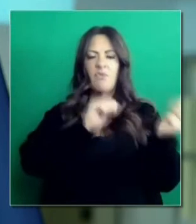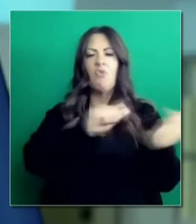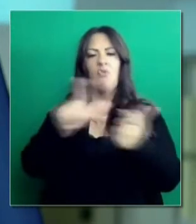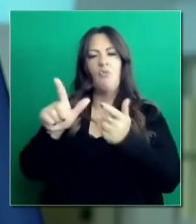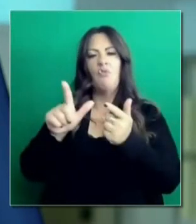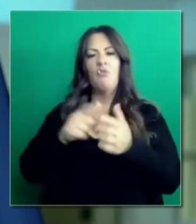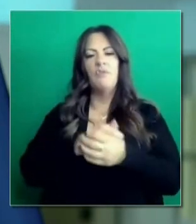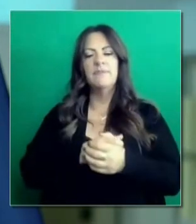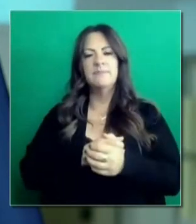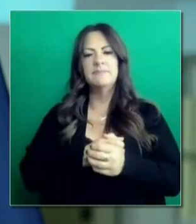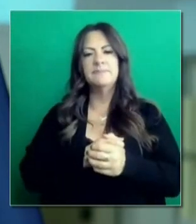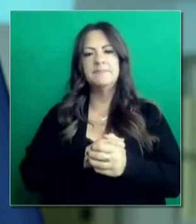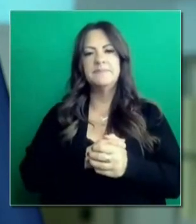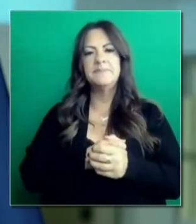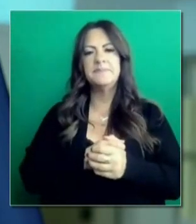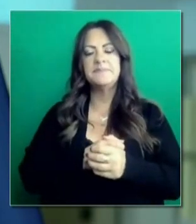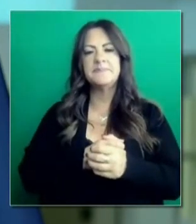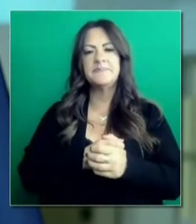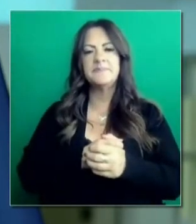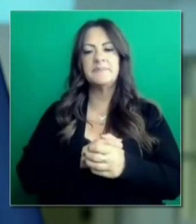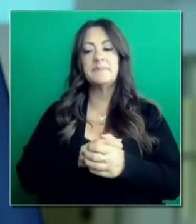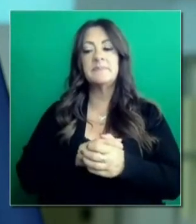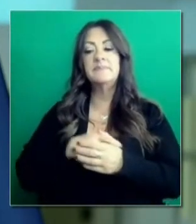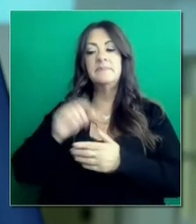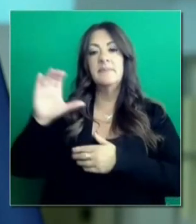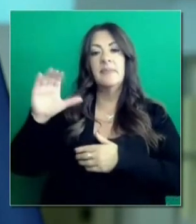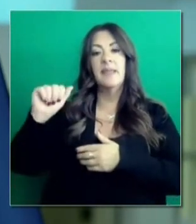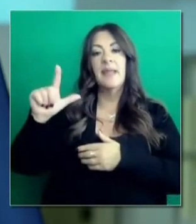Final question, Jackie Botts, Cal Matters.